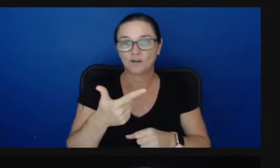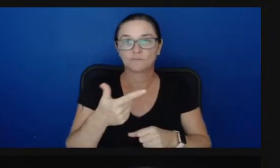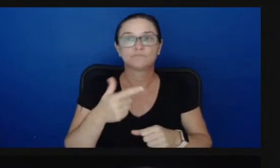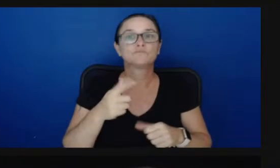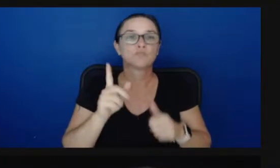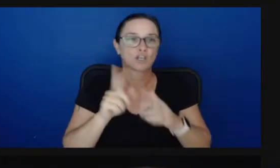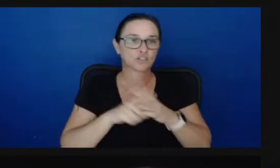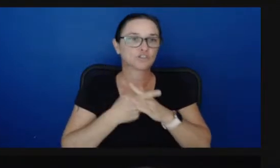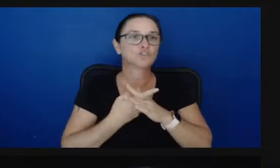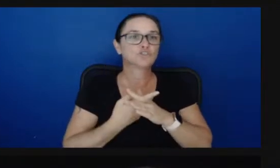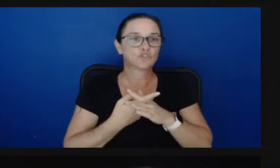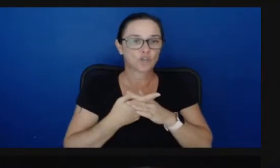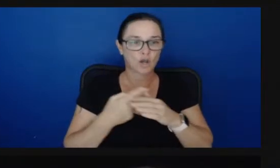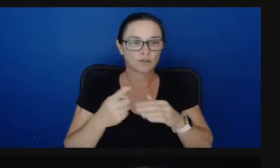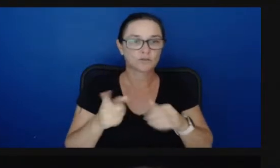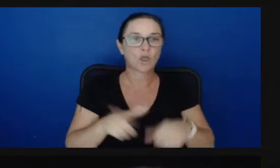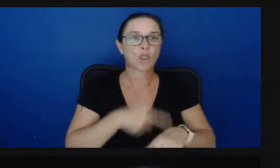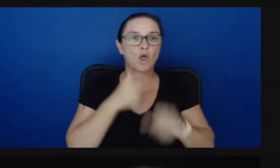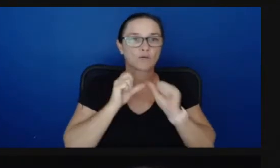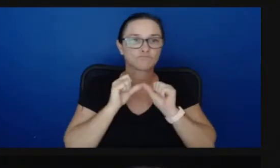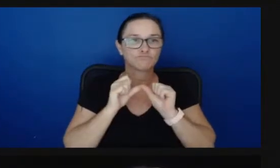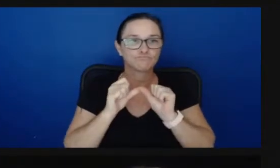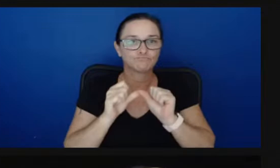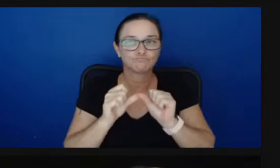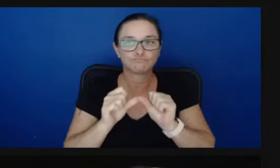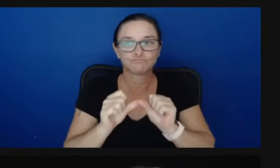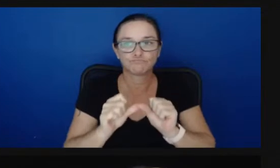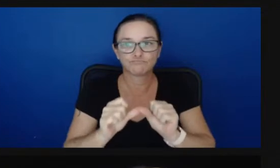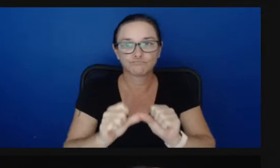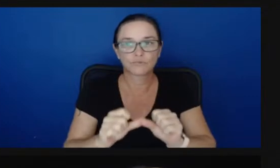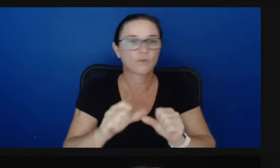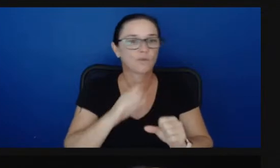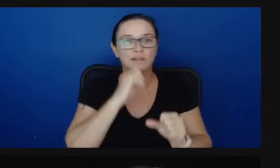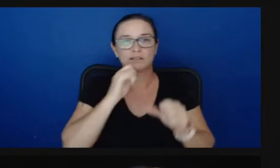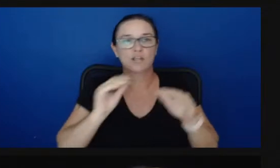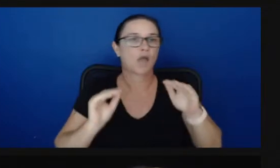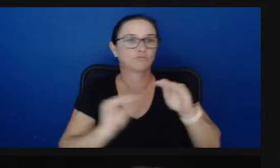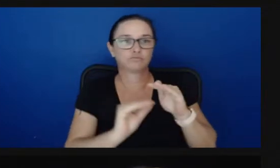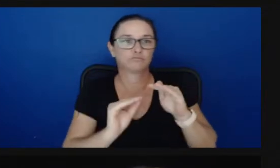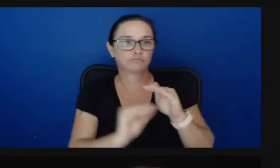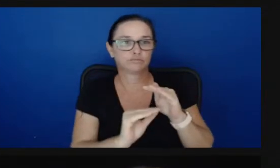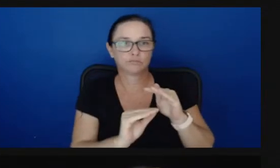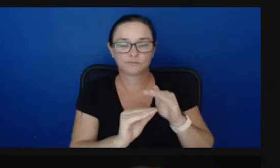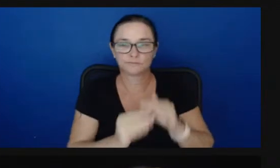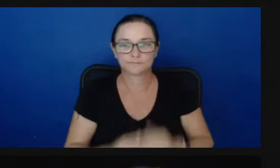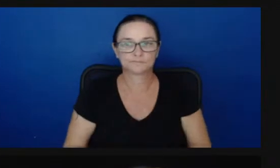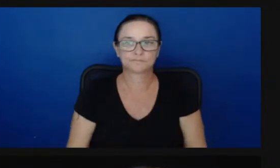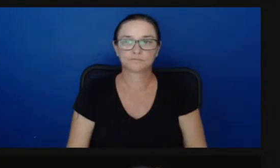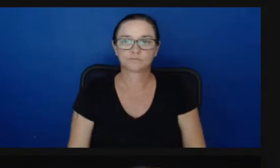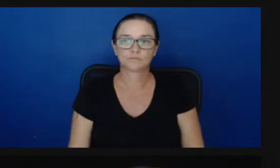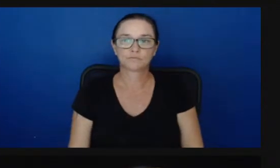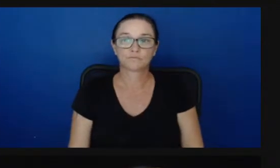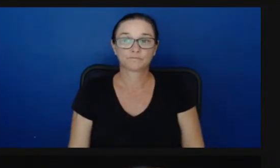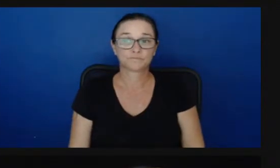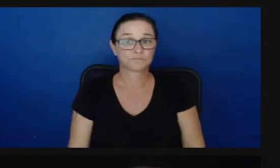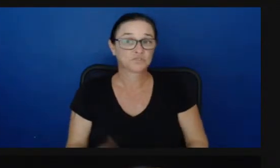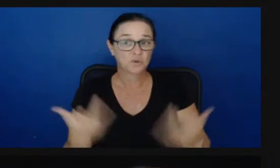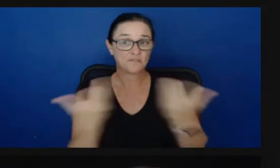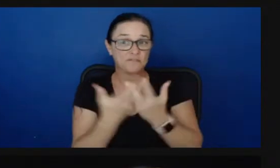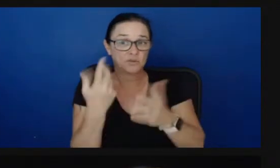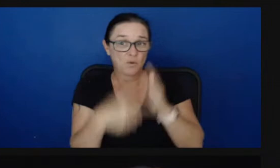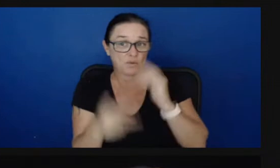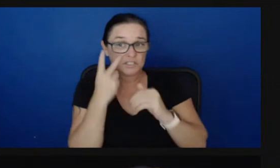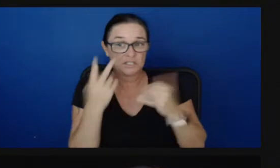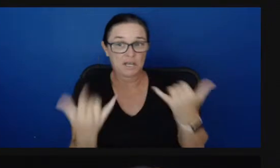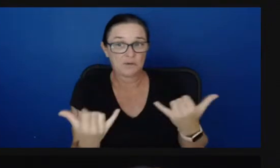of downwards from there, where it's clearly not recharging anymore. So that fits what we see now, same kind of pattern as